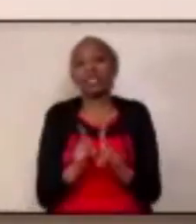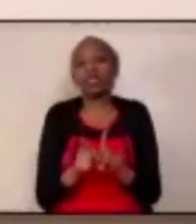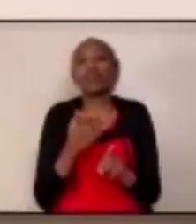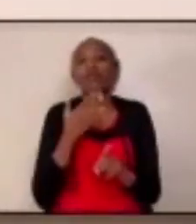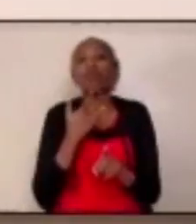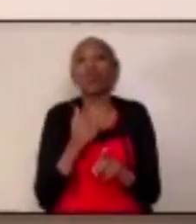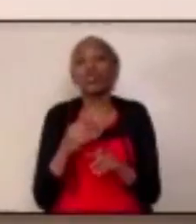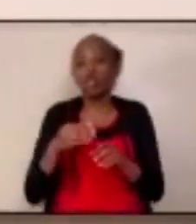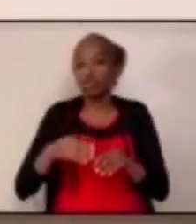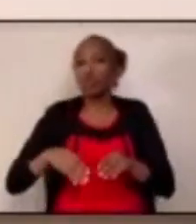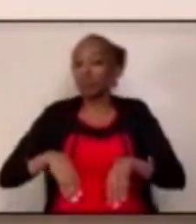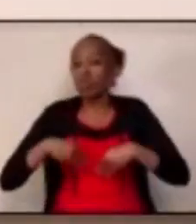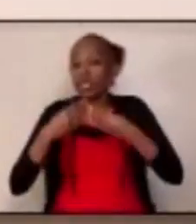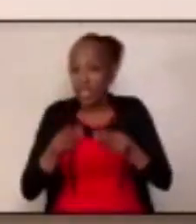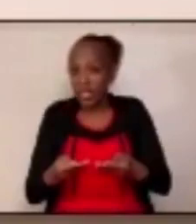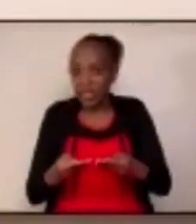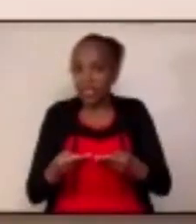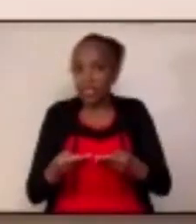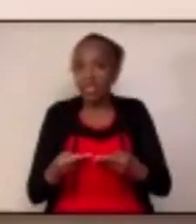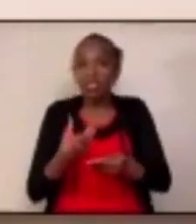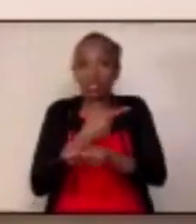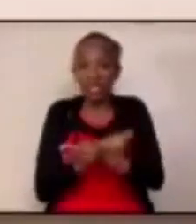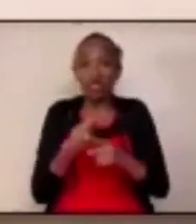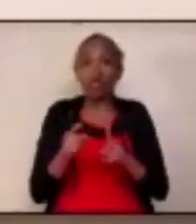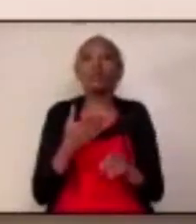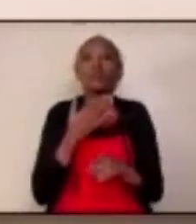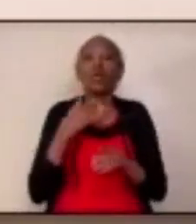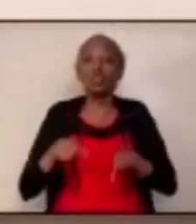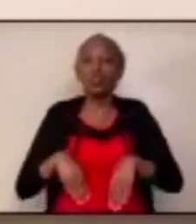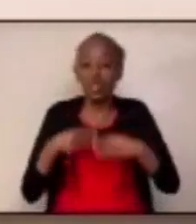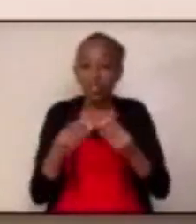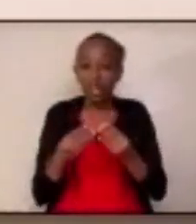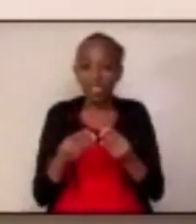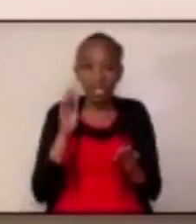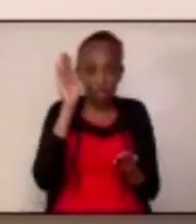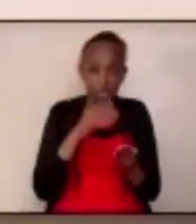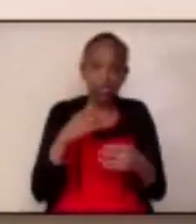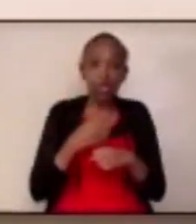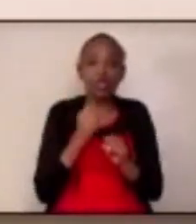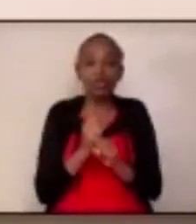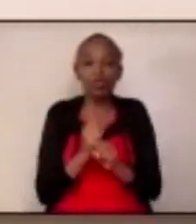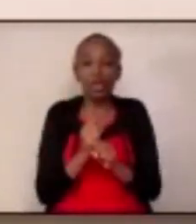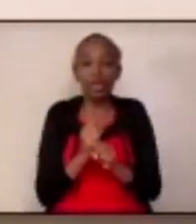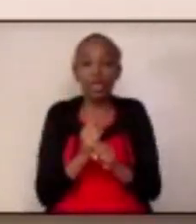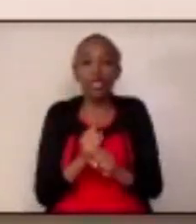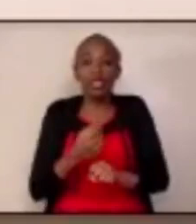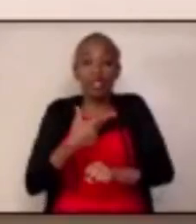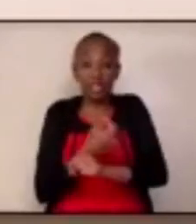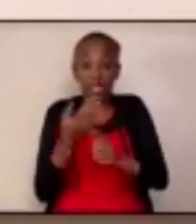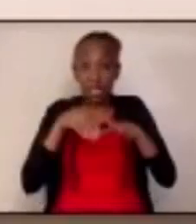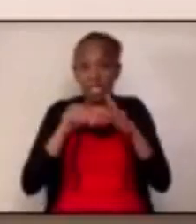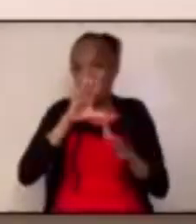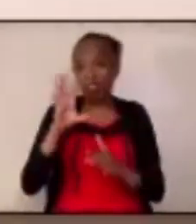donate vaccines to Africa. They don't want to give us the waiver to make the vaccines on this